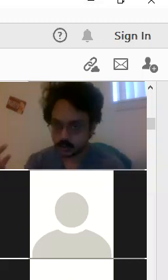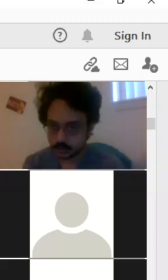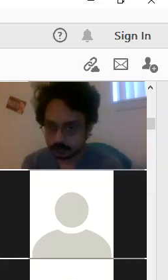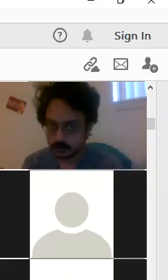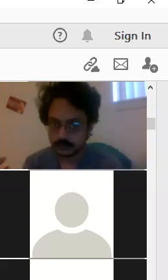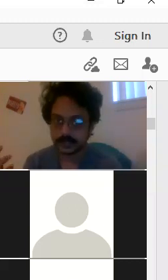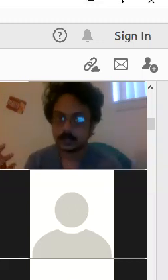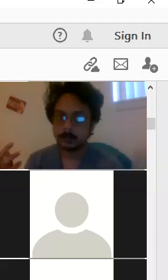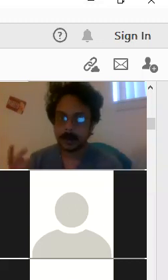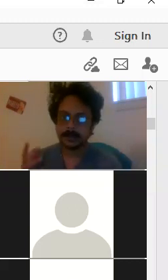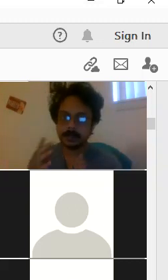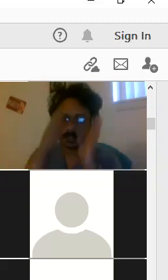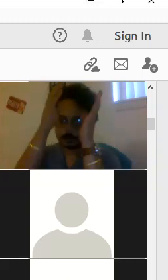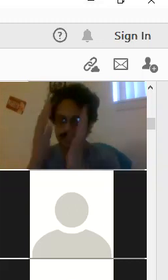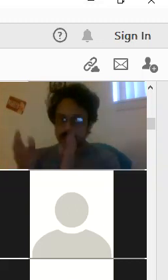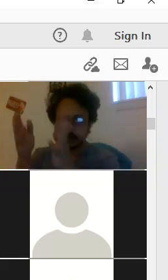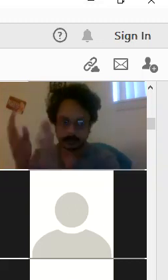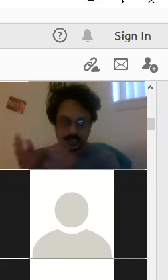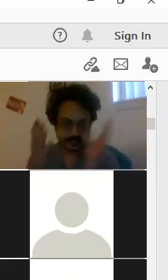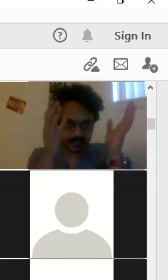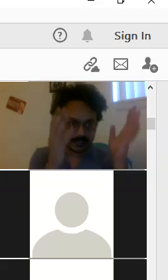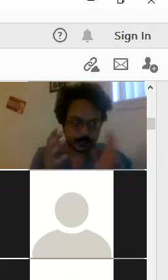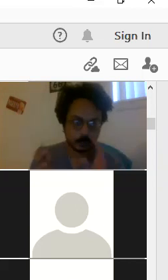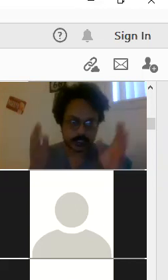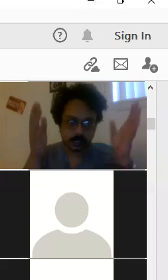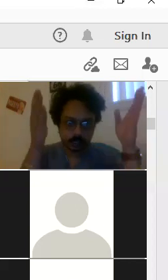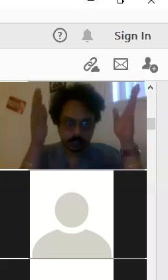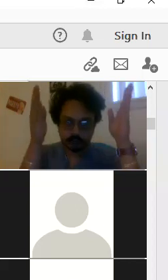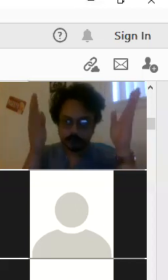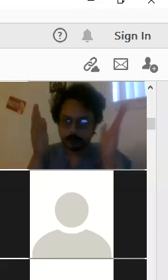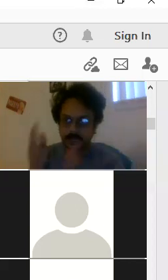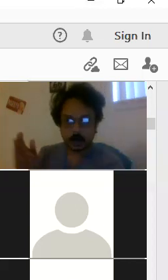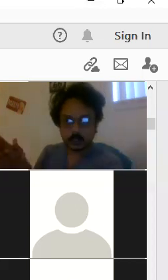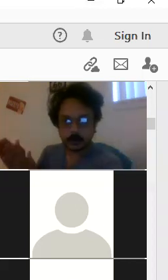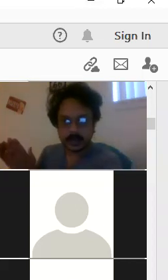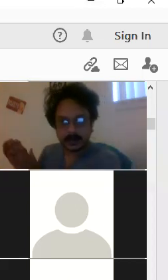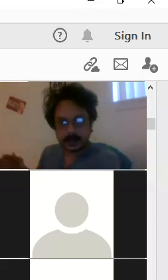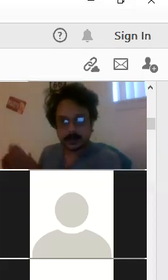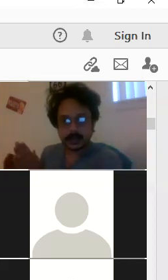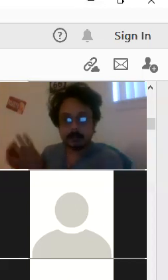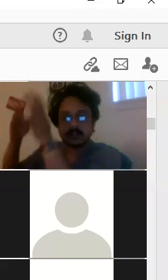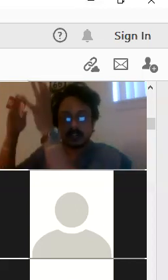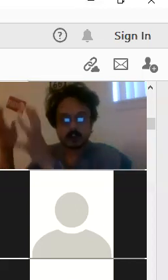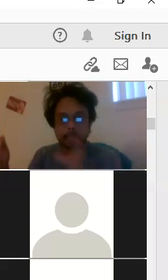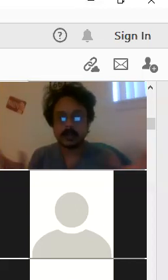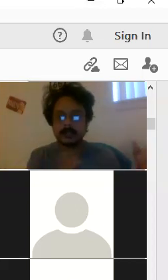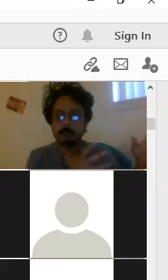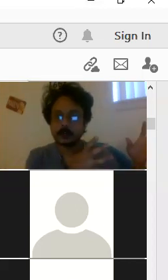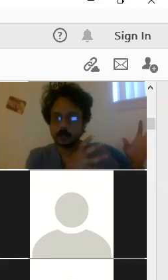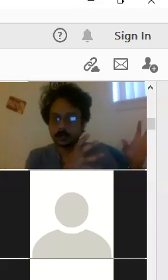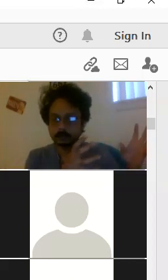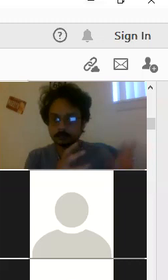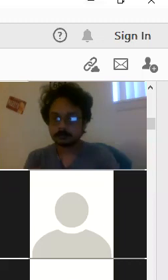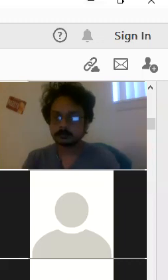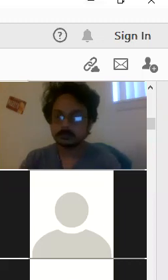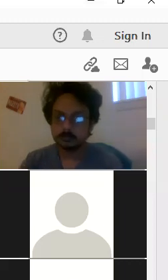binary search, right? Binary search basically, yes, exactly, Lokesh. We break out our array again and again, but we never combine them